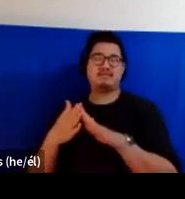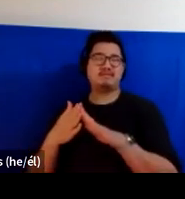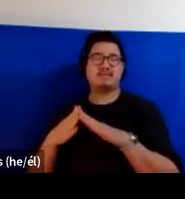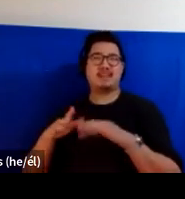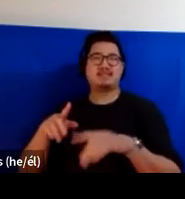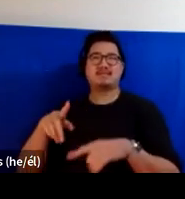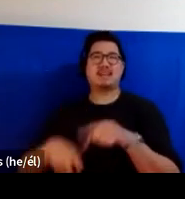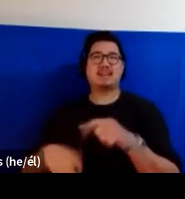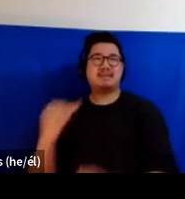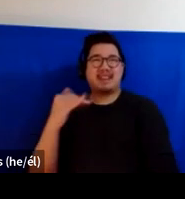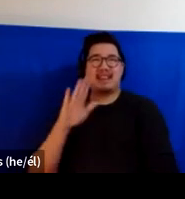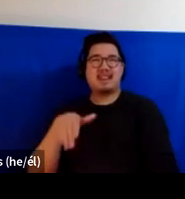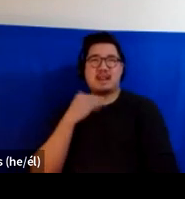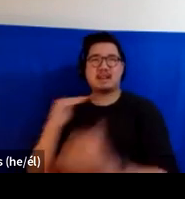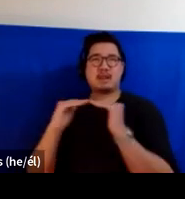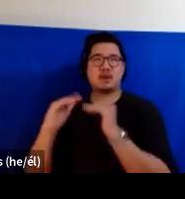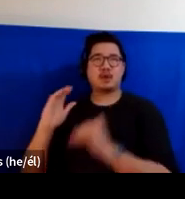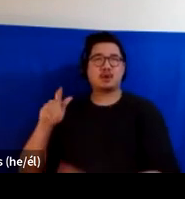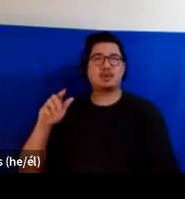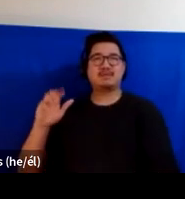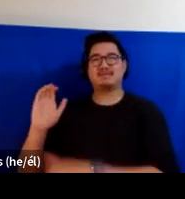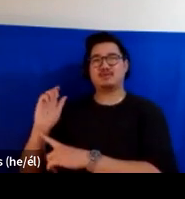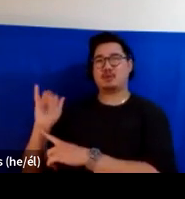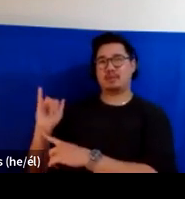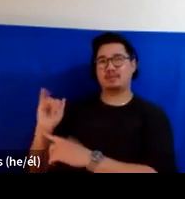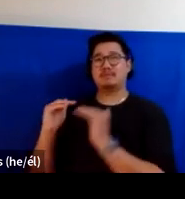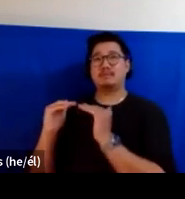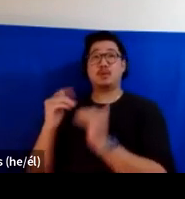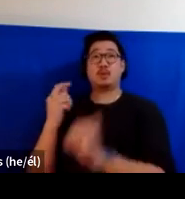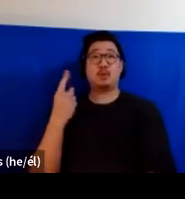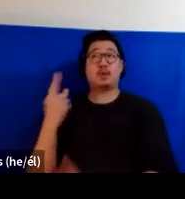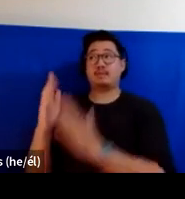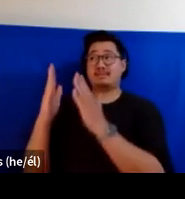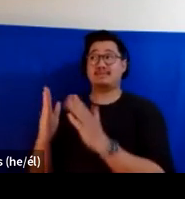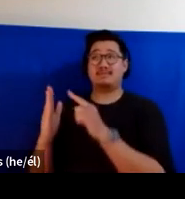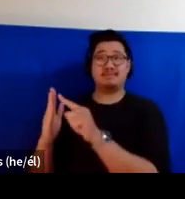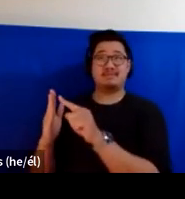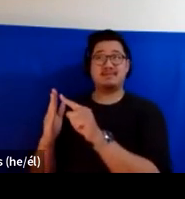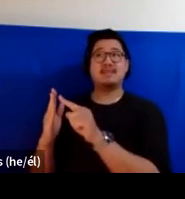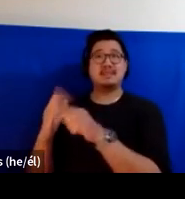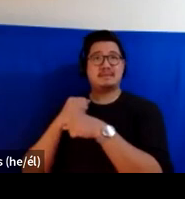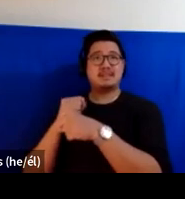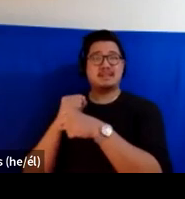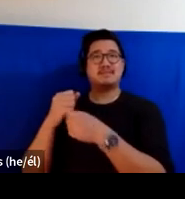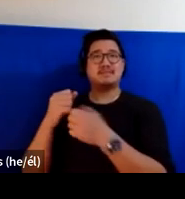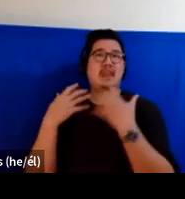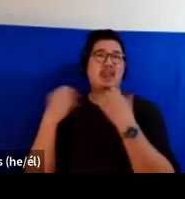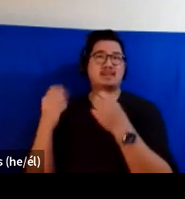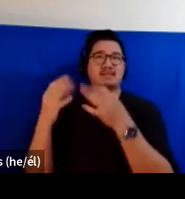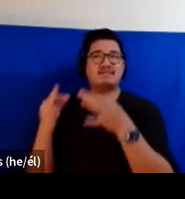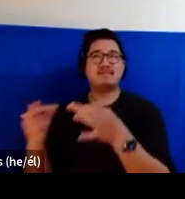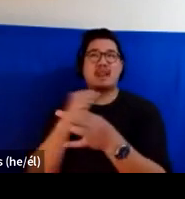equitable one of my colleagues has made a lifetime of health choices that do not include